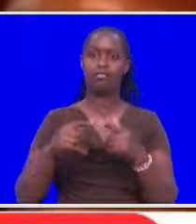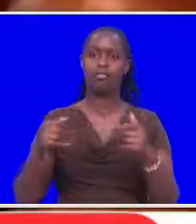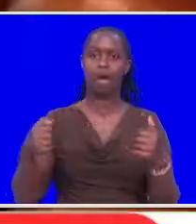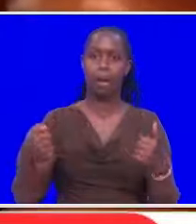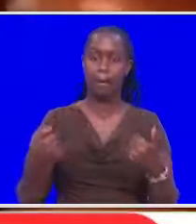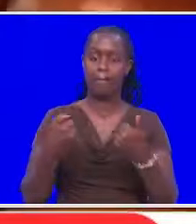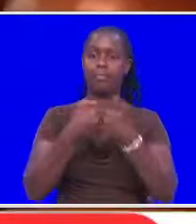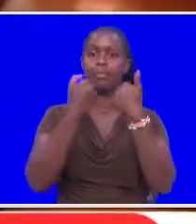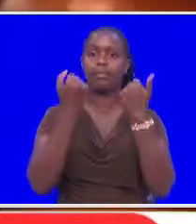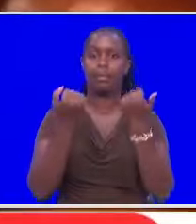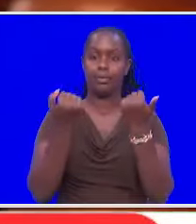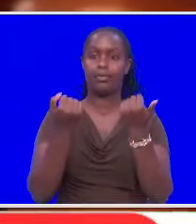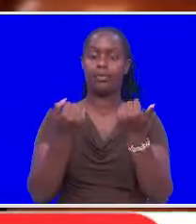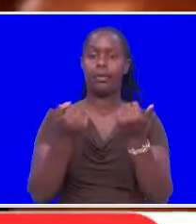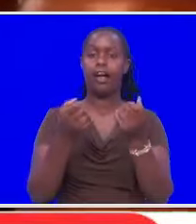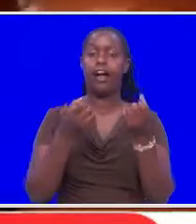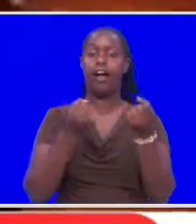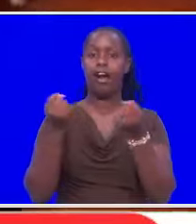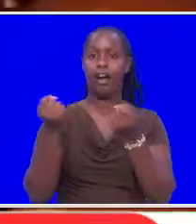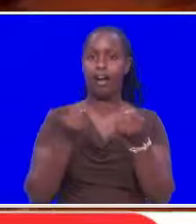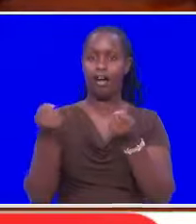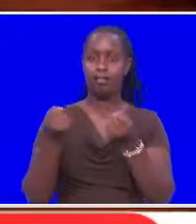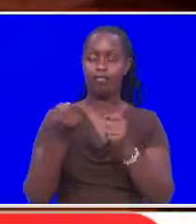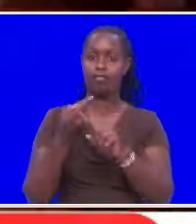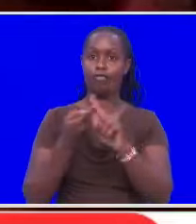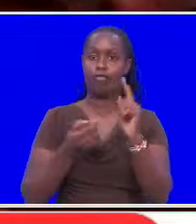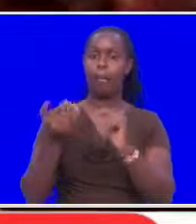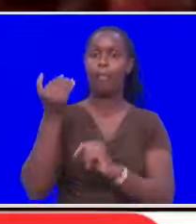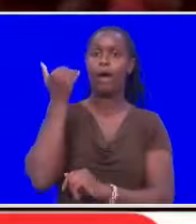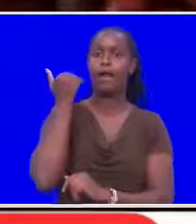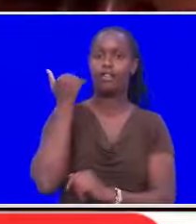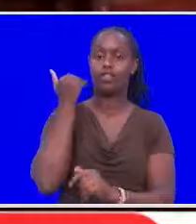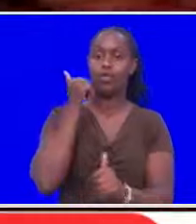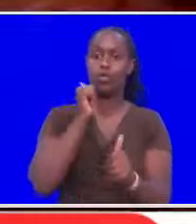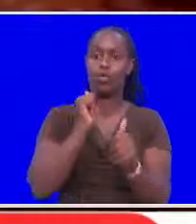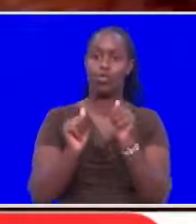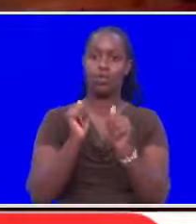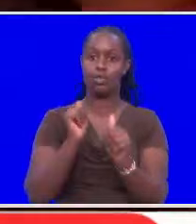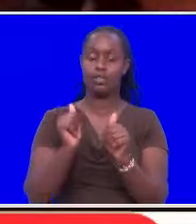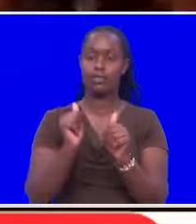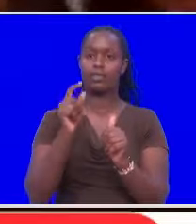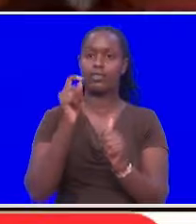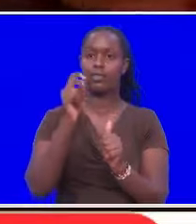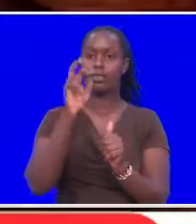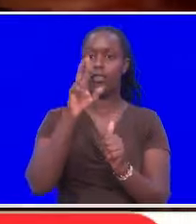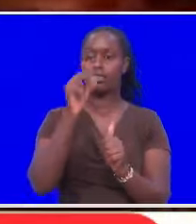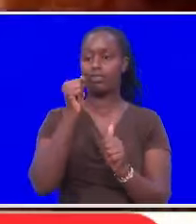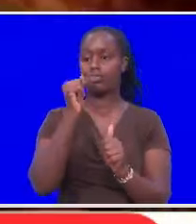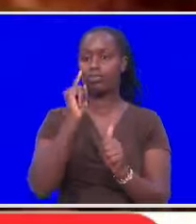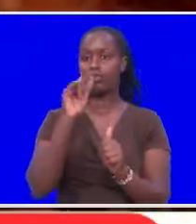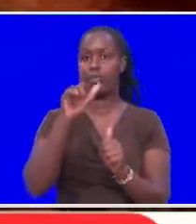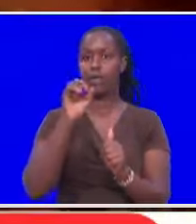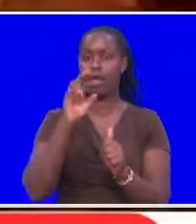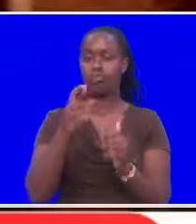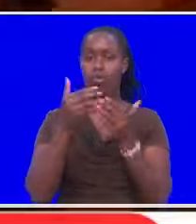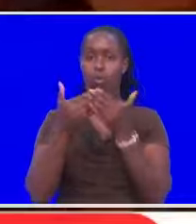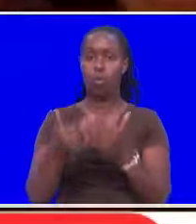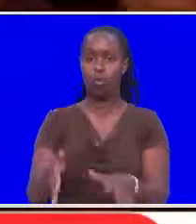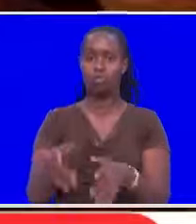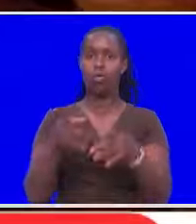this pickup on the backside, of which the trailer lost control,